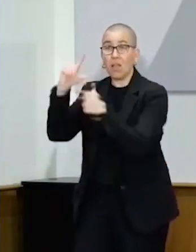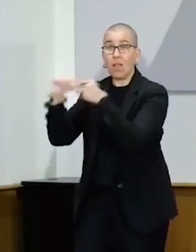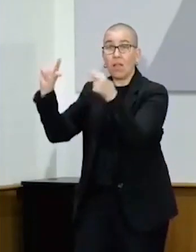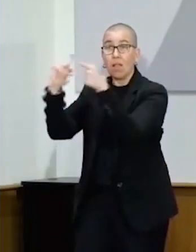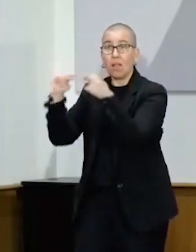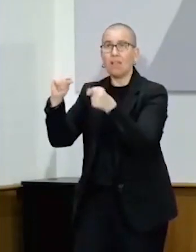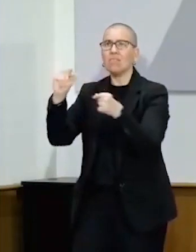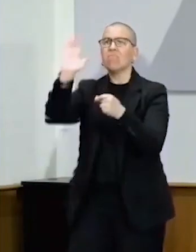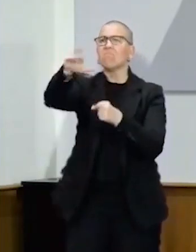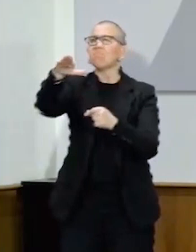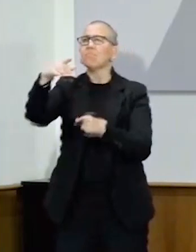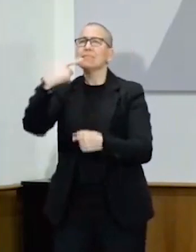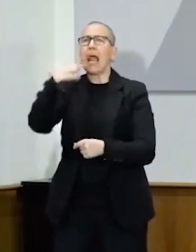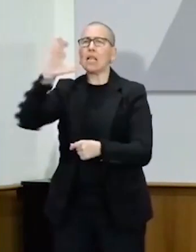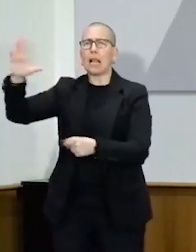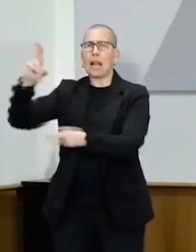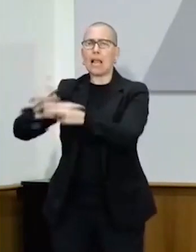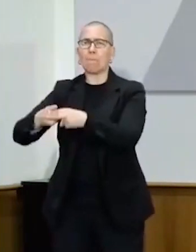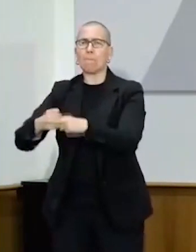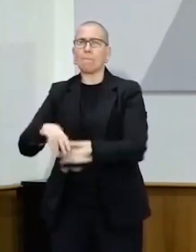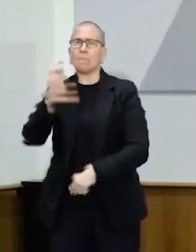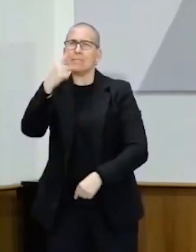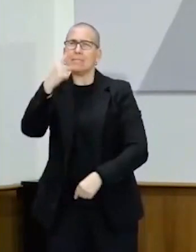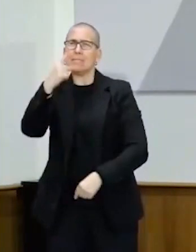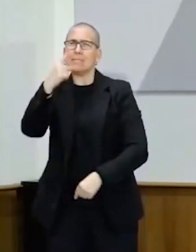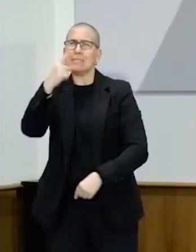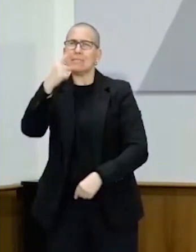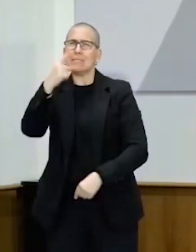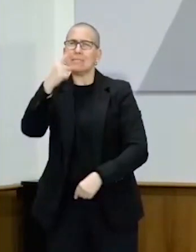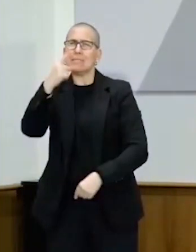need to know that I better go to bed thinking about say their names of who died.